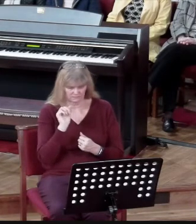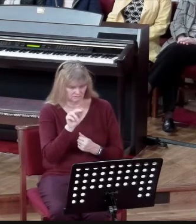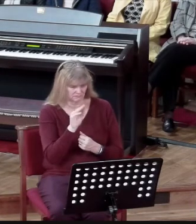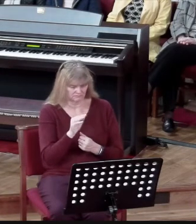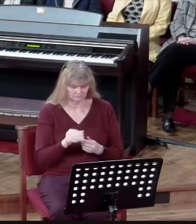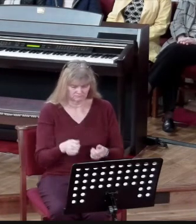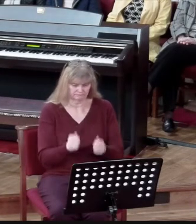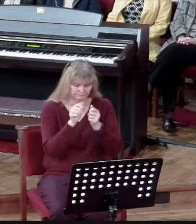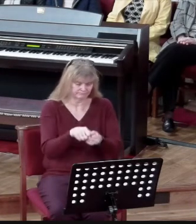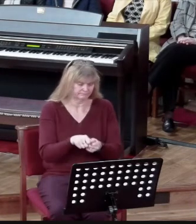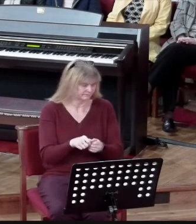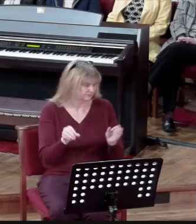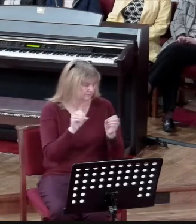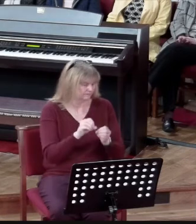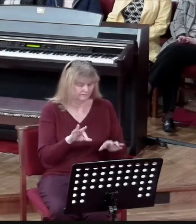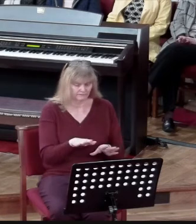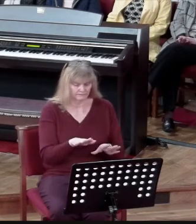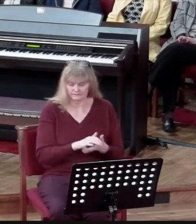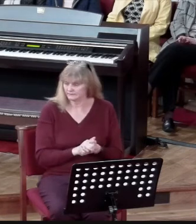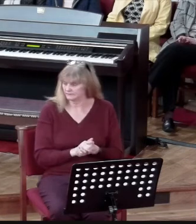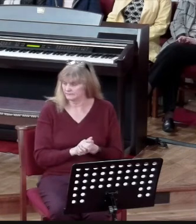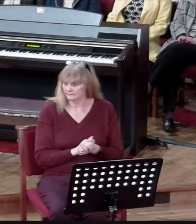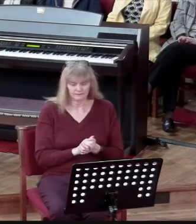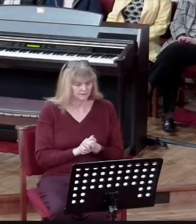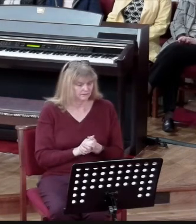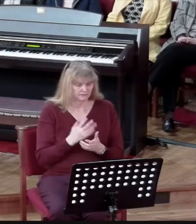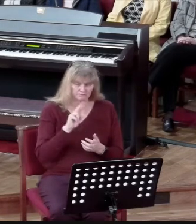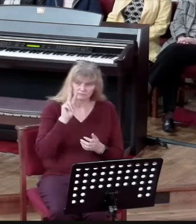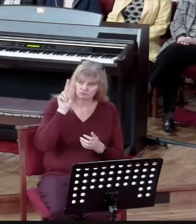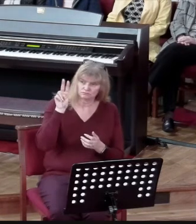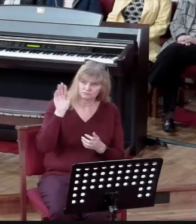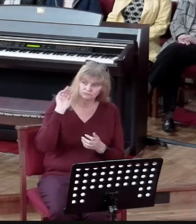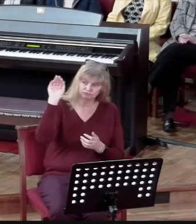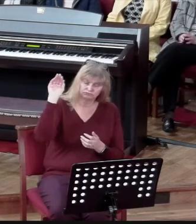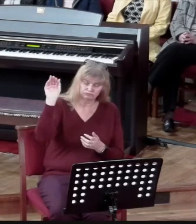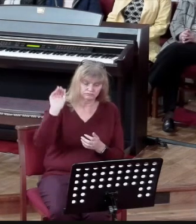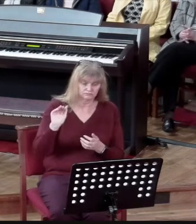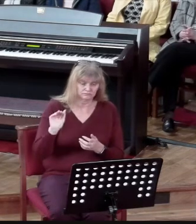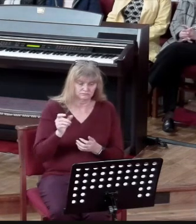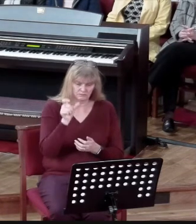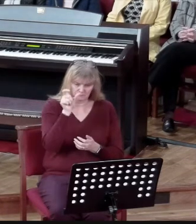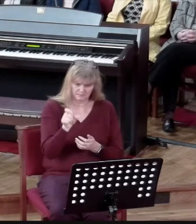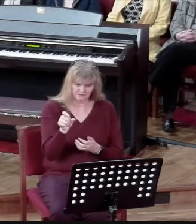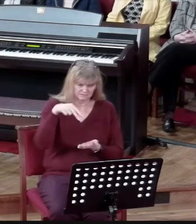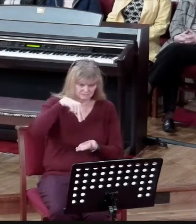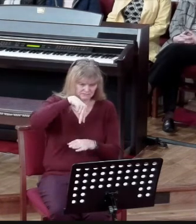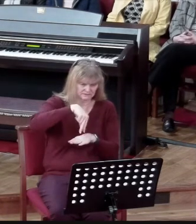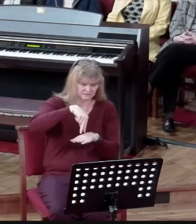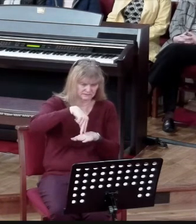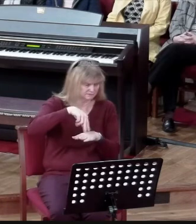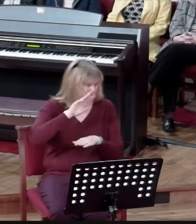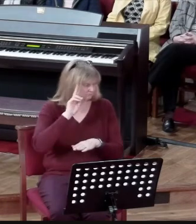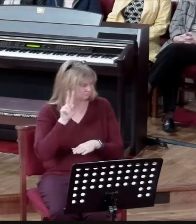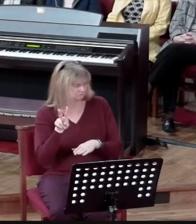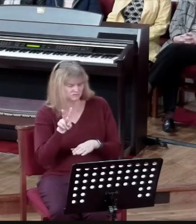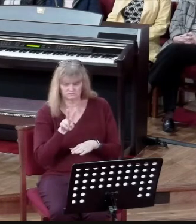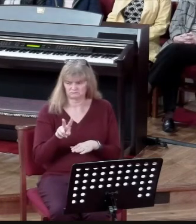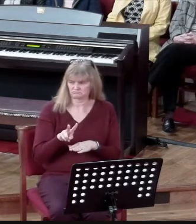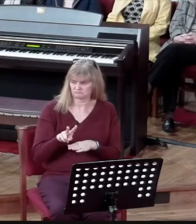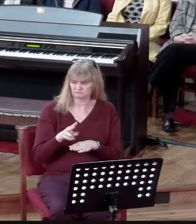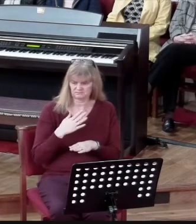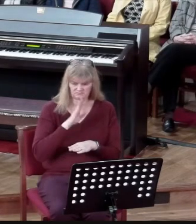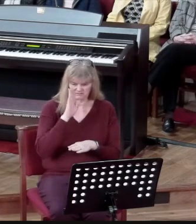this figure appears on the shore, a stranger on the shore, and I'm tempted to think of Acker Bilk, and all those